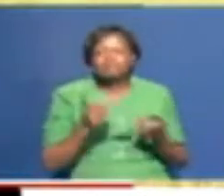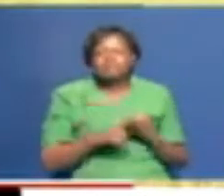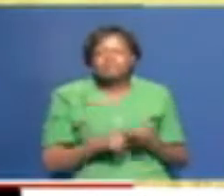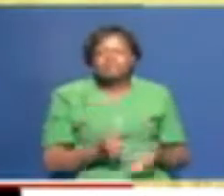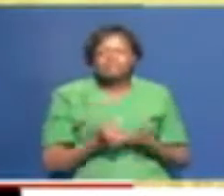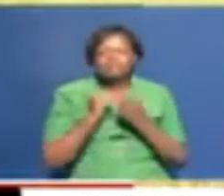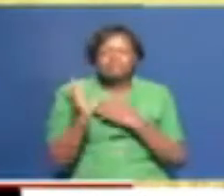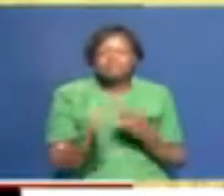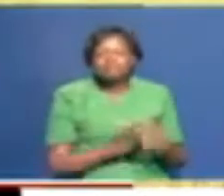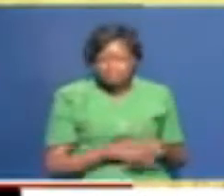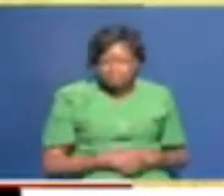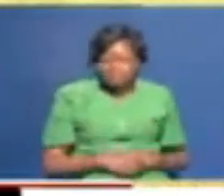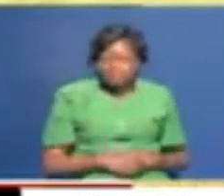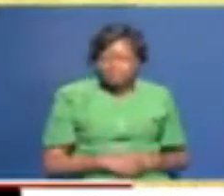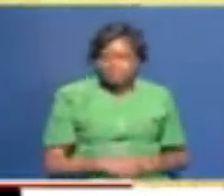prepare.